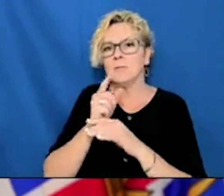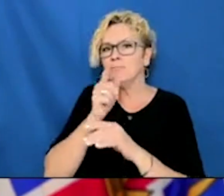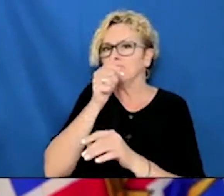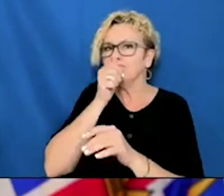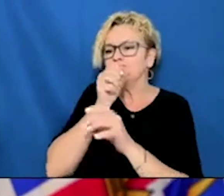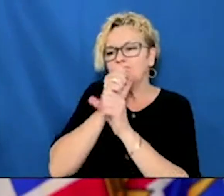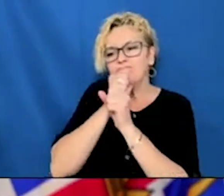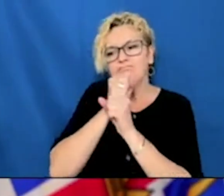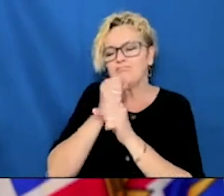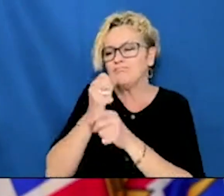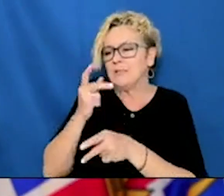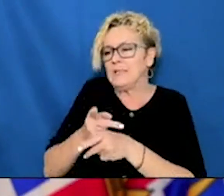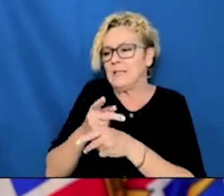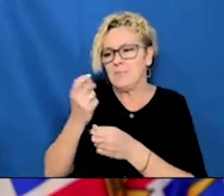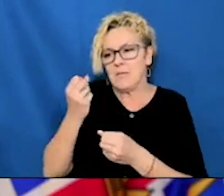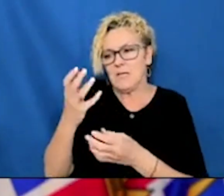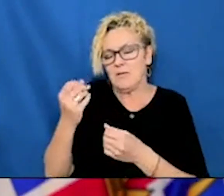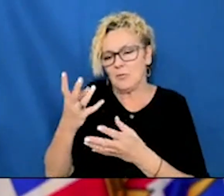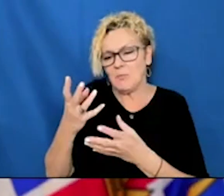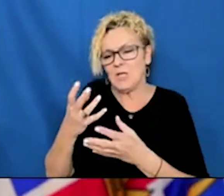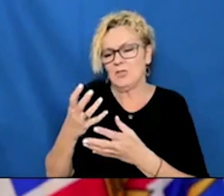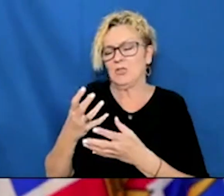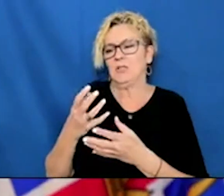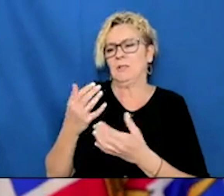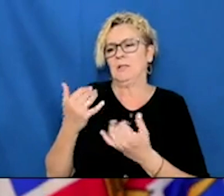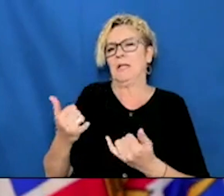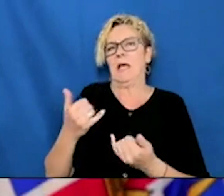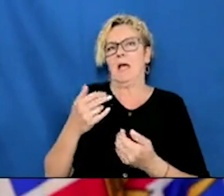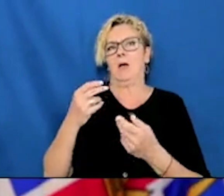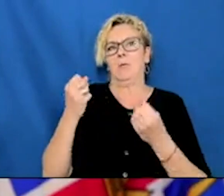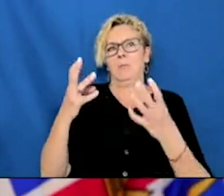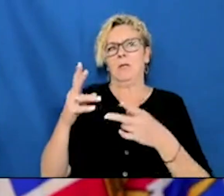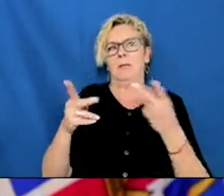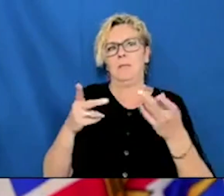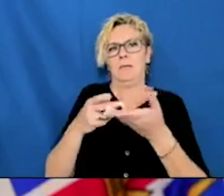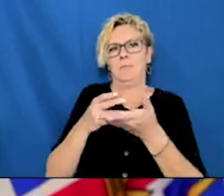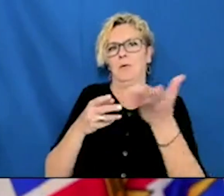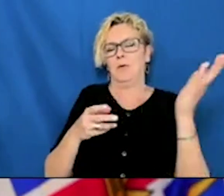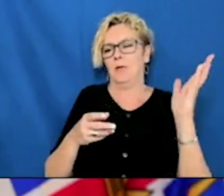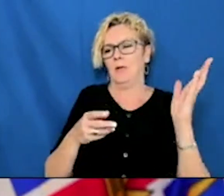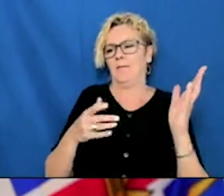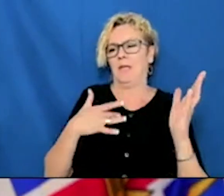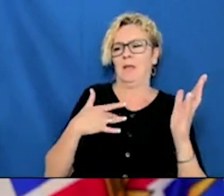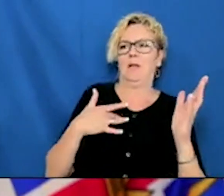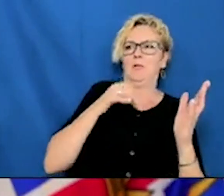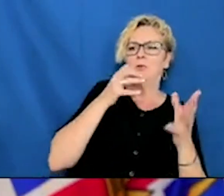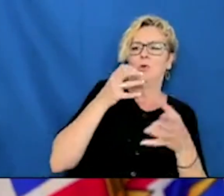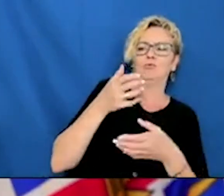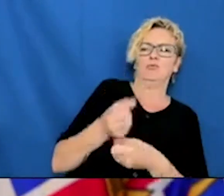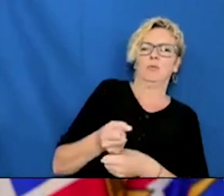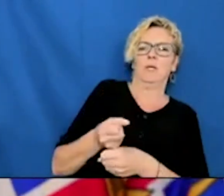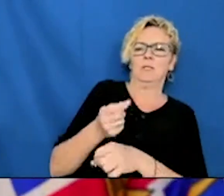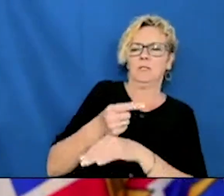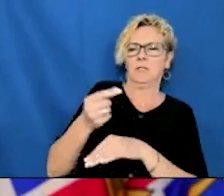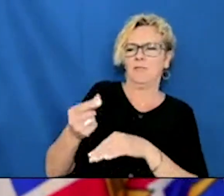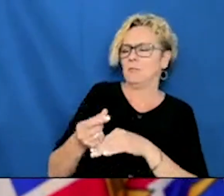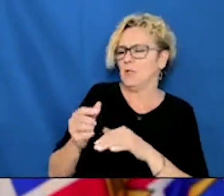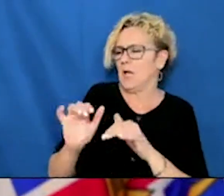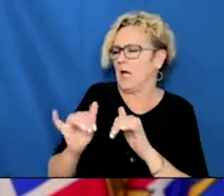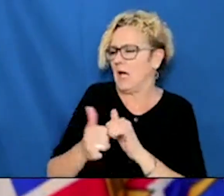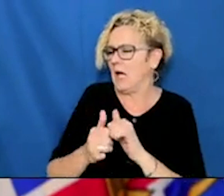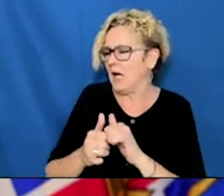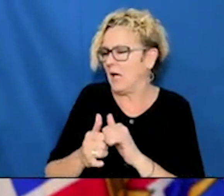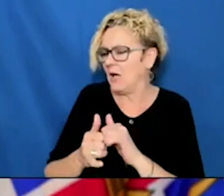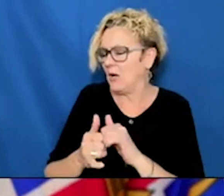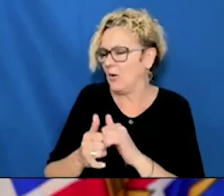Dix could just address how you hope to restore that public trust in what you're telling us at these briefings is what